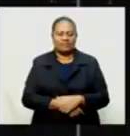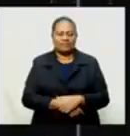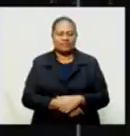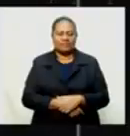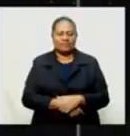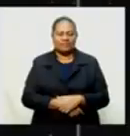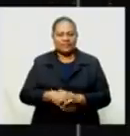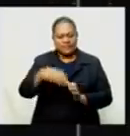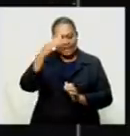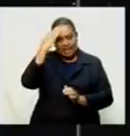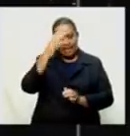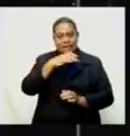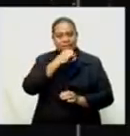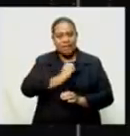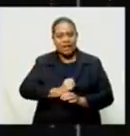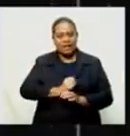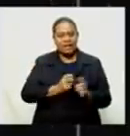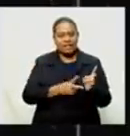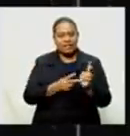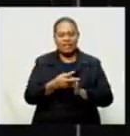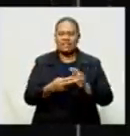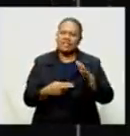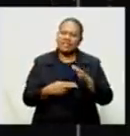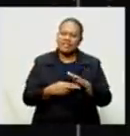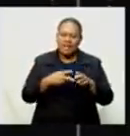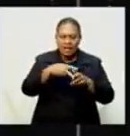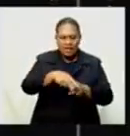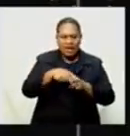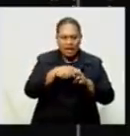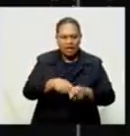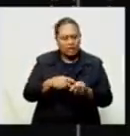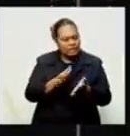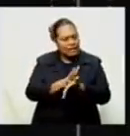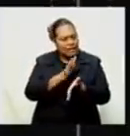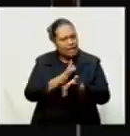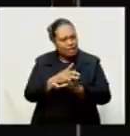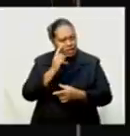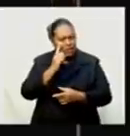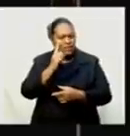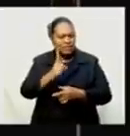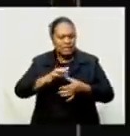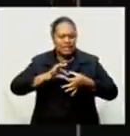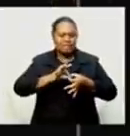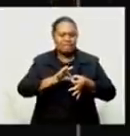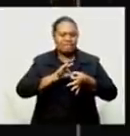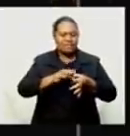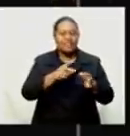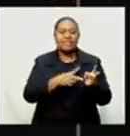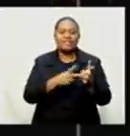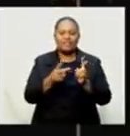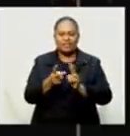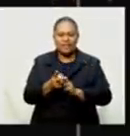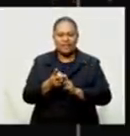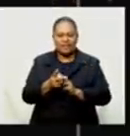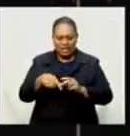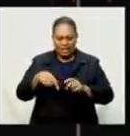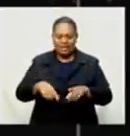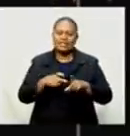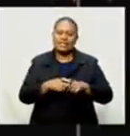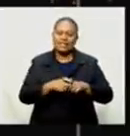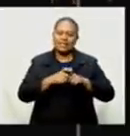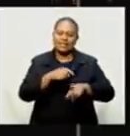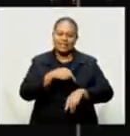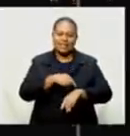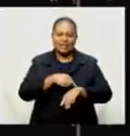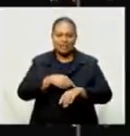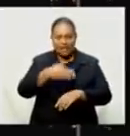The headman of Narata village in Nanwanga is pleased with the show of Fijian spirit and unity among villagers in these trying times.